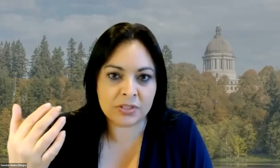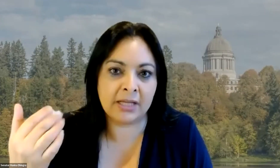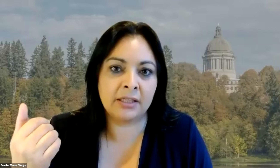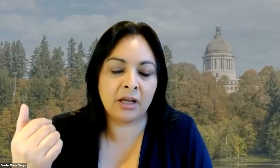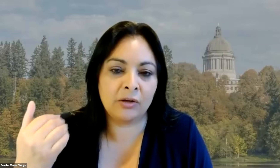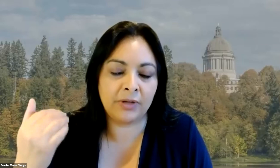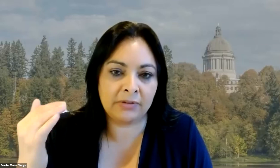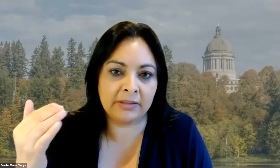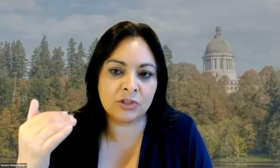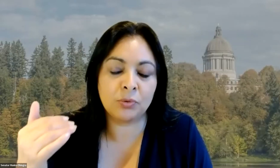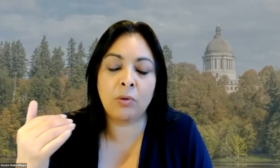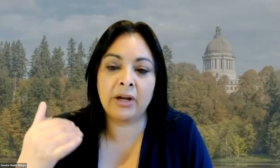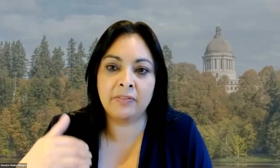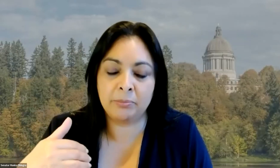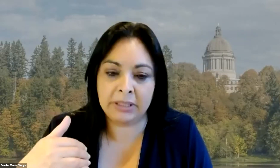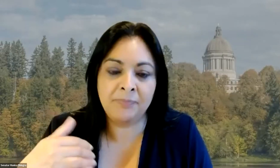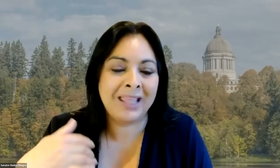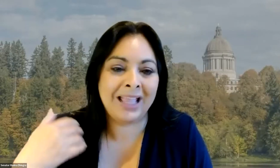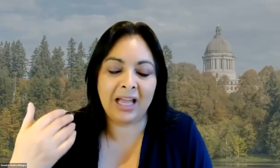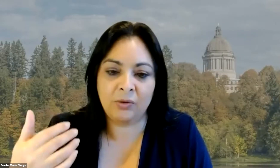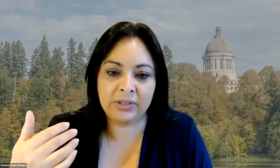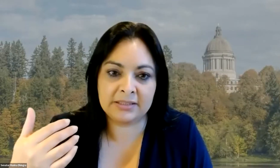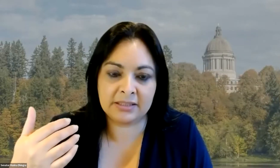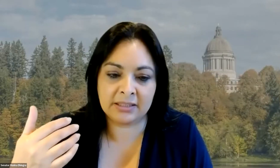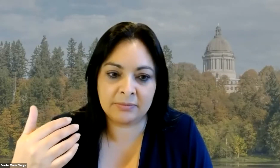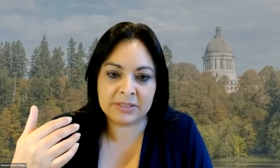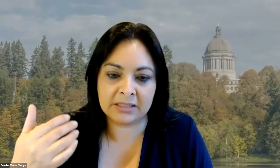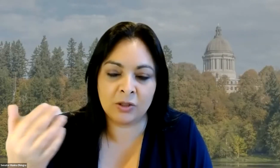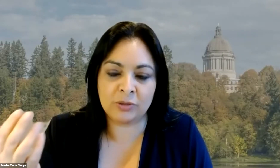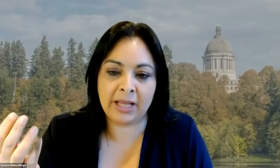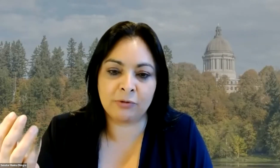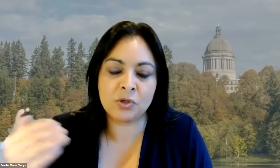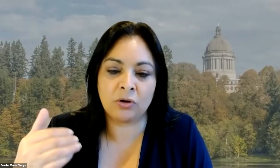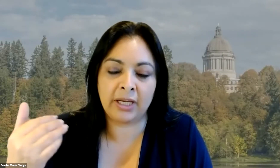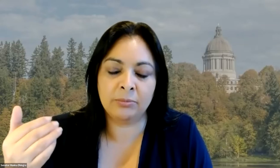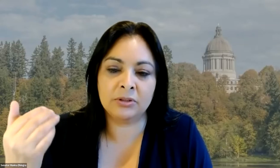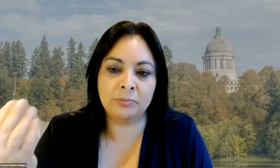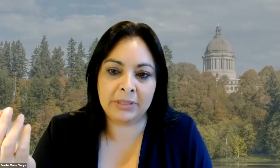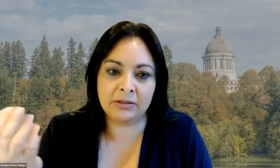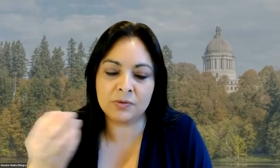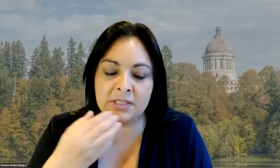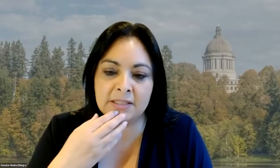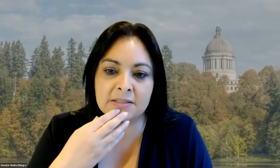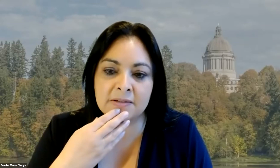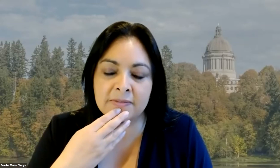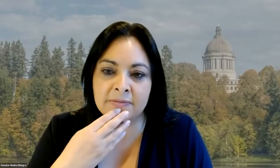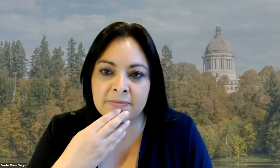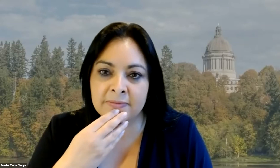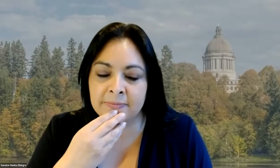an understanding of everything that's required in the bill, how these technology platforms are able to meet those